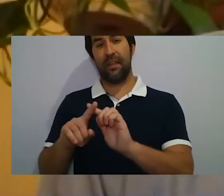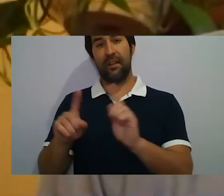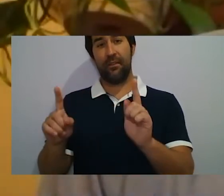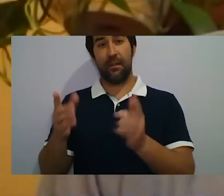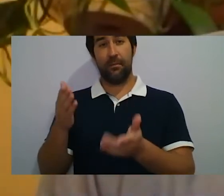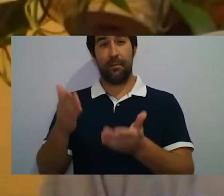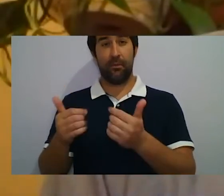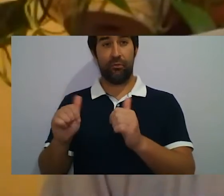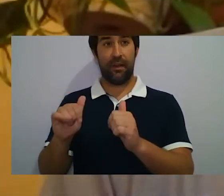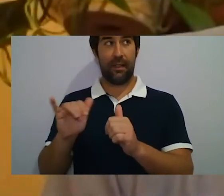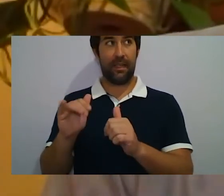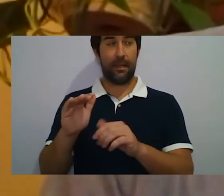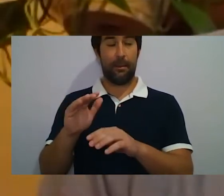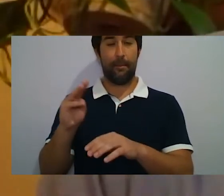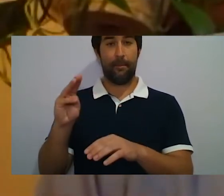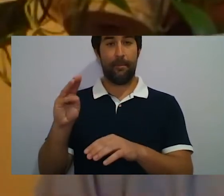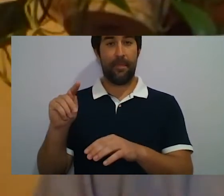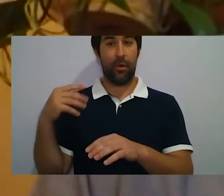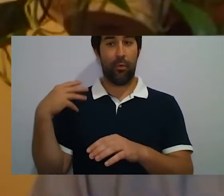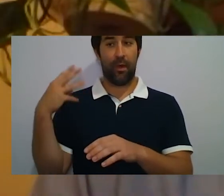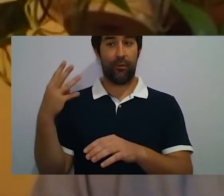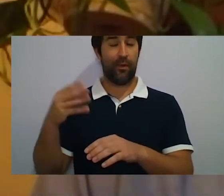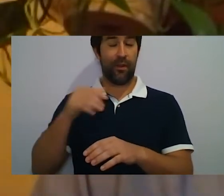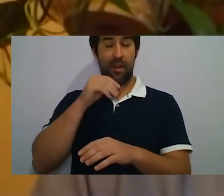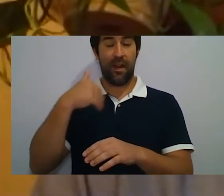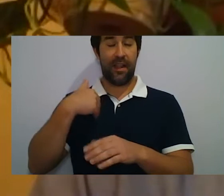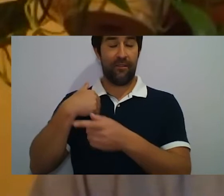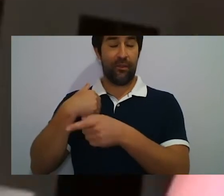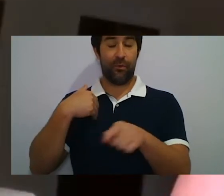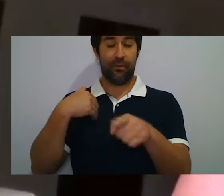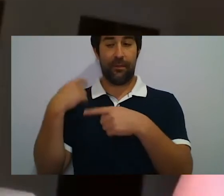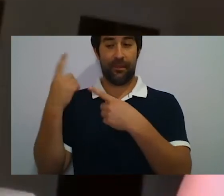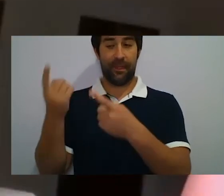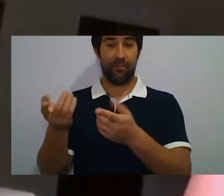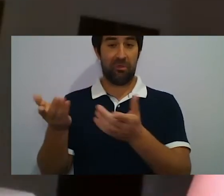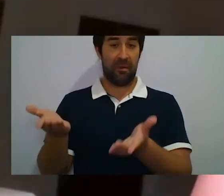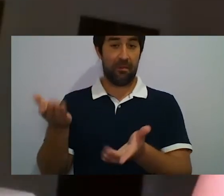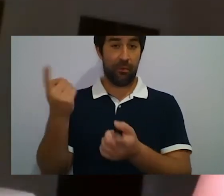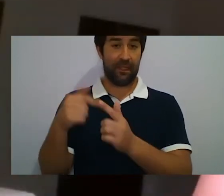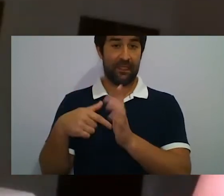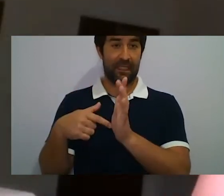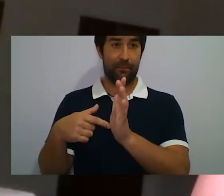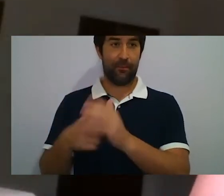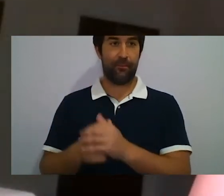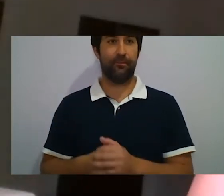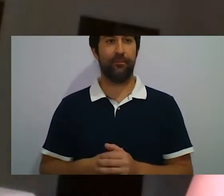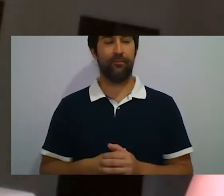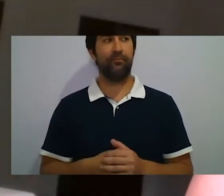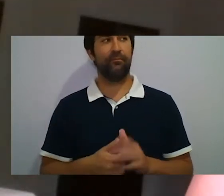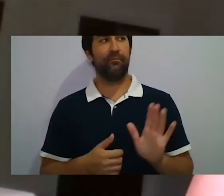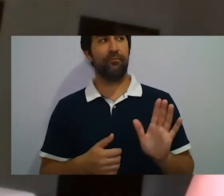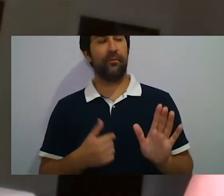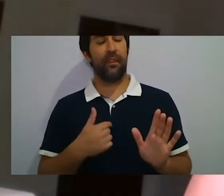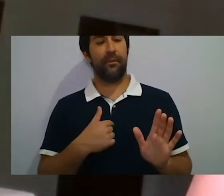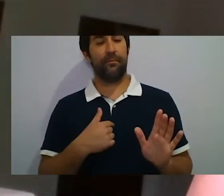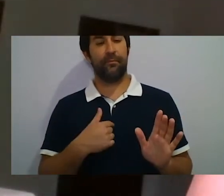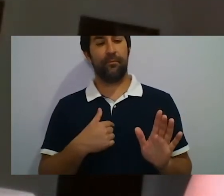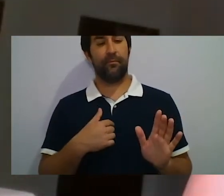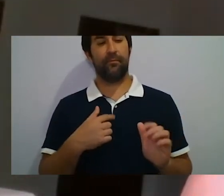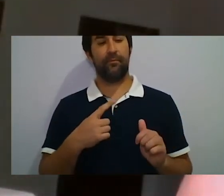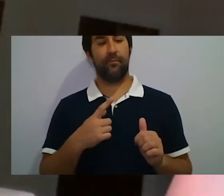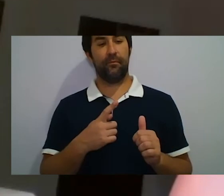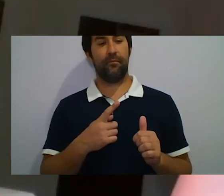to be reported, but that we can actually do some analysis of near misses and